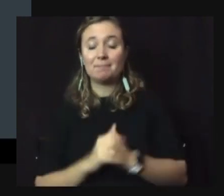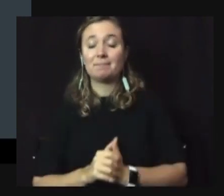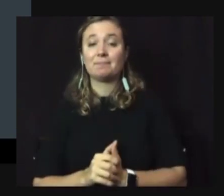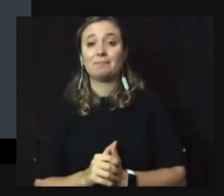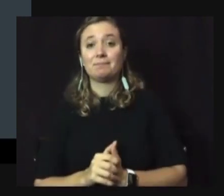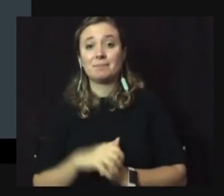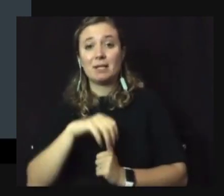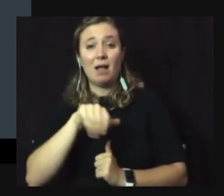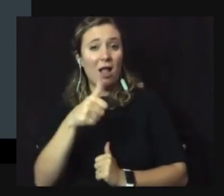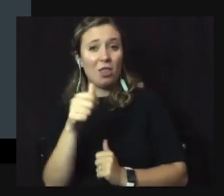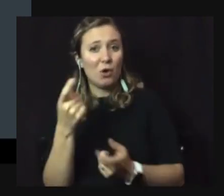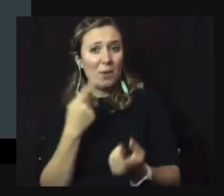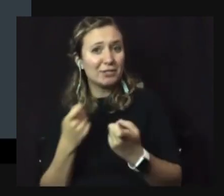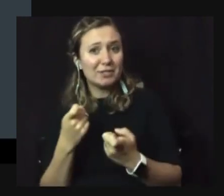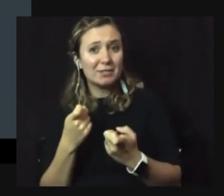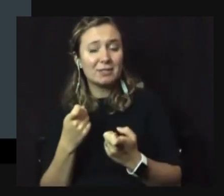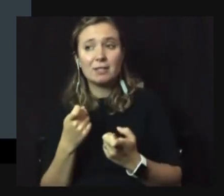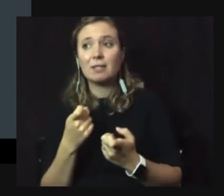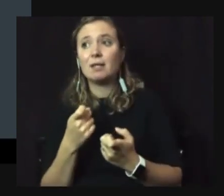other questions? Okay.